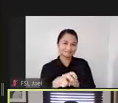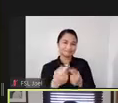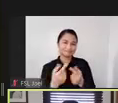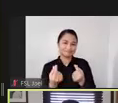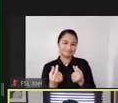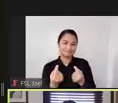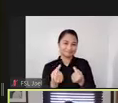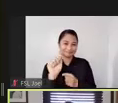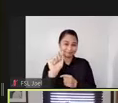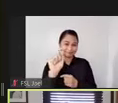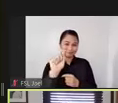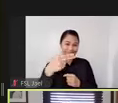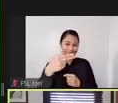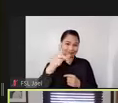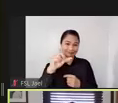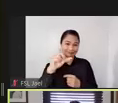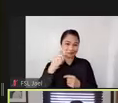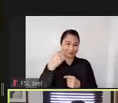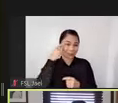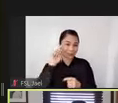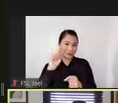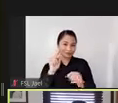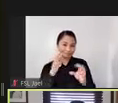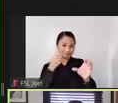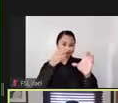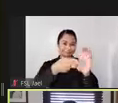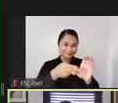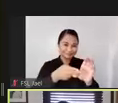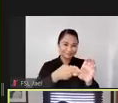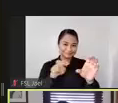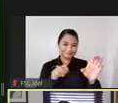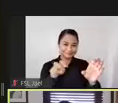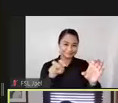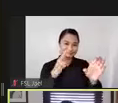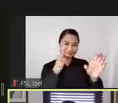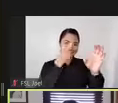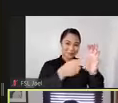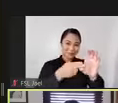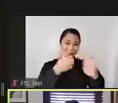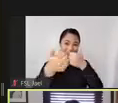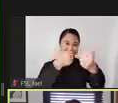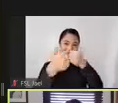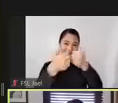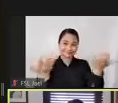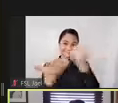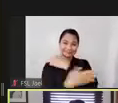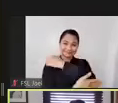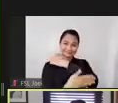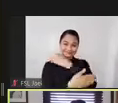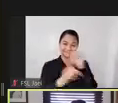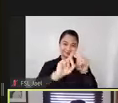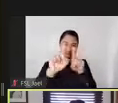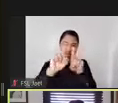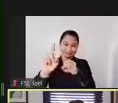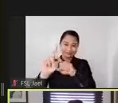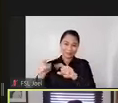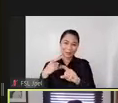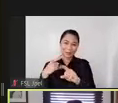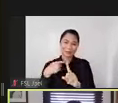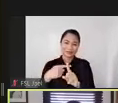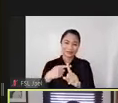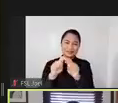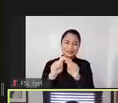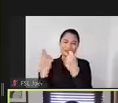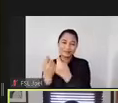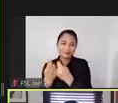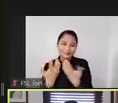administrators. Workforce, dignity in the workplace, proper compensation, and helping each other be the best and do the